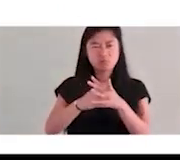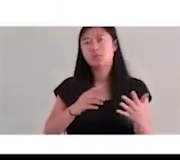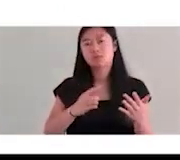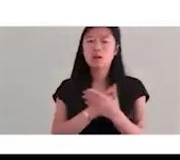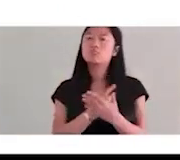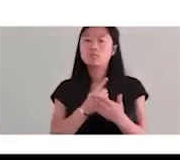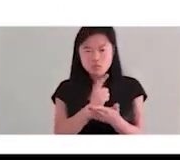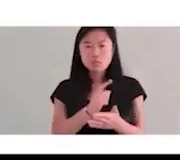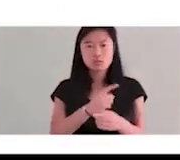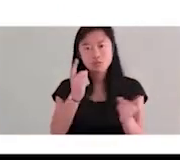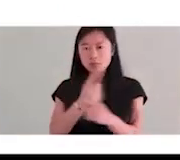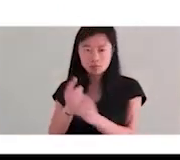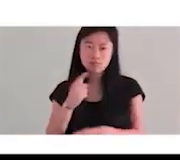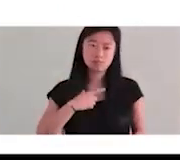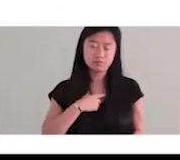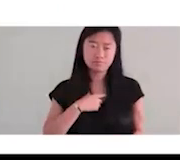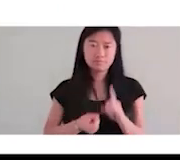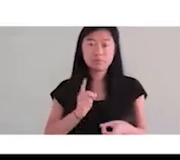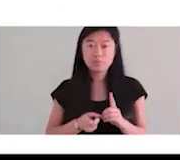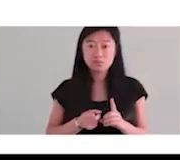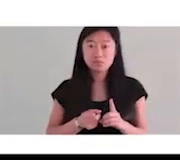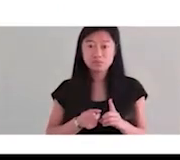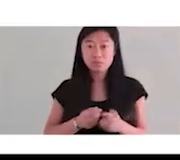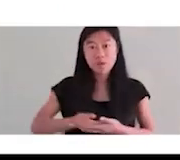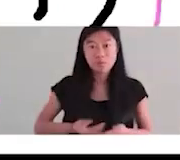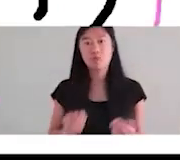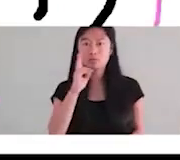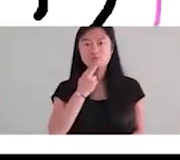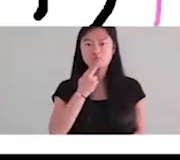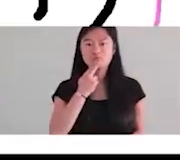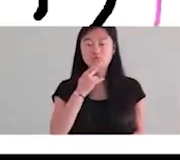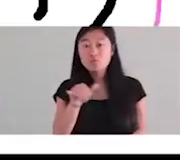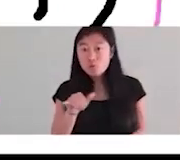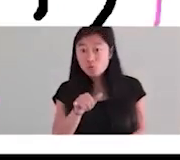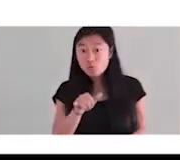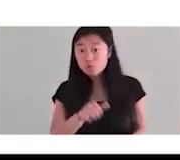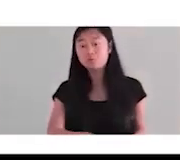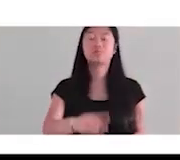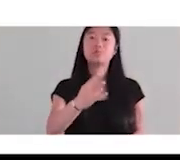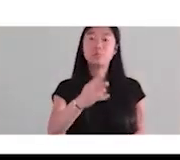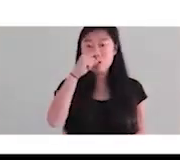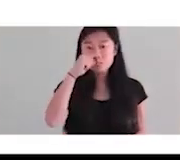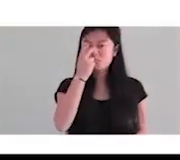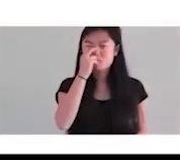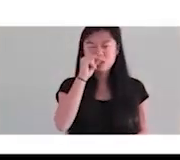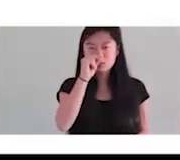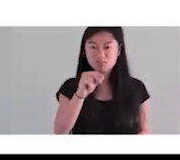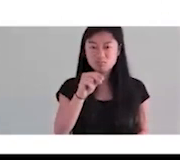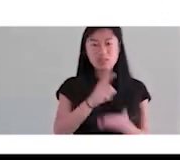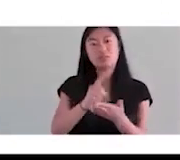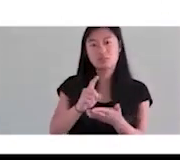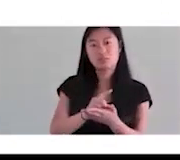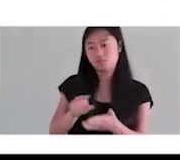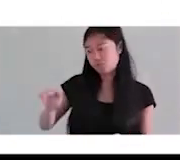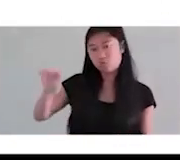It happens for a lot of different reasons. Sometimes babies are born like that. Or sometimes people can become